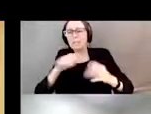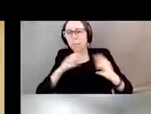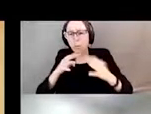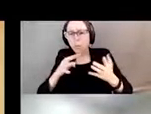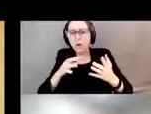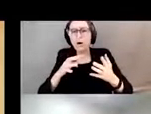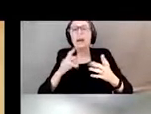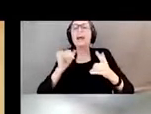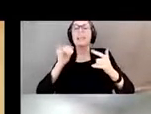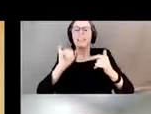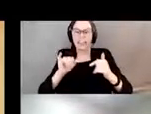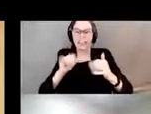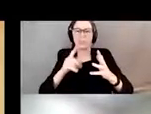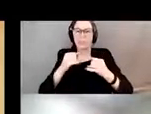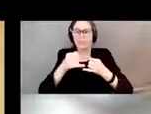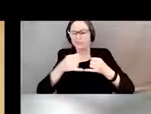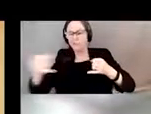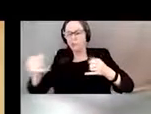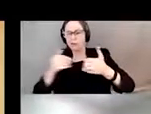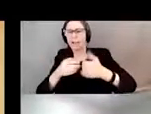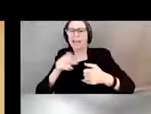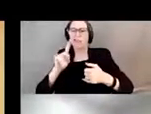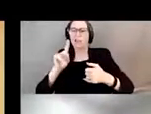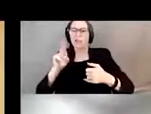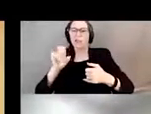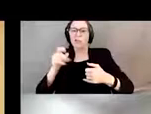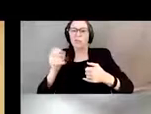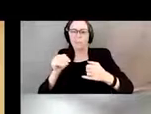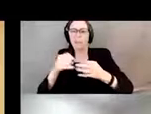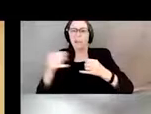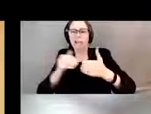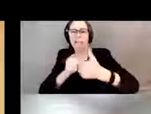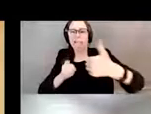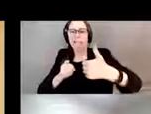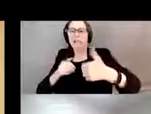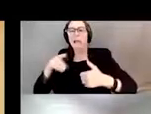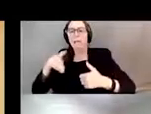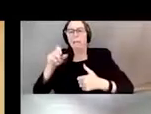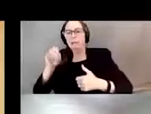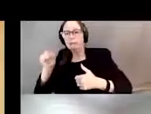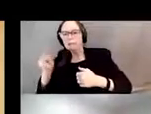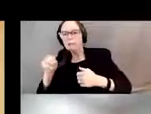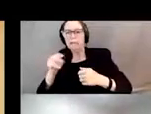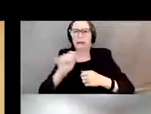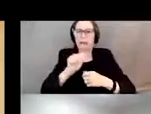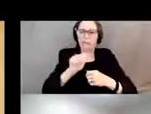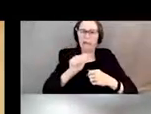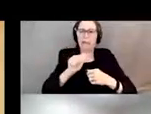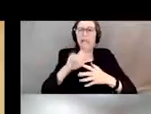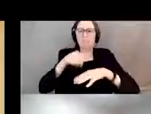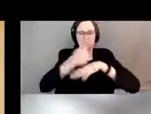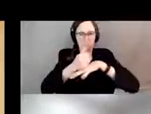and India's border, where they come up with that Durant line, okay, the split between these two countries. It's formed in